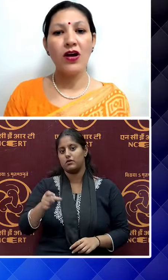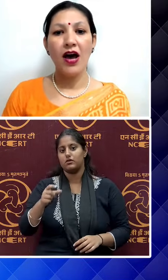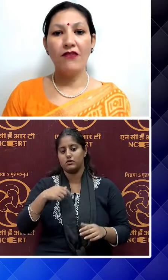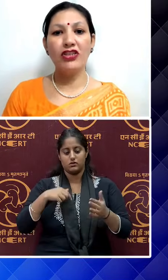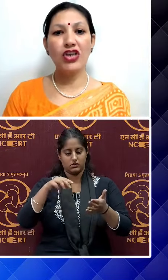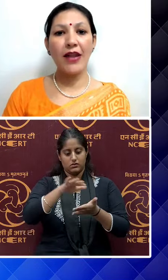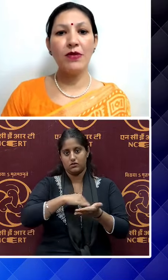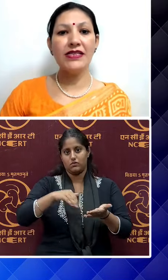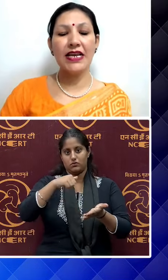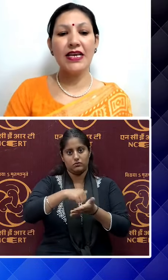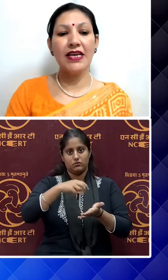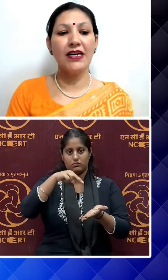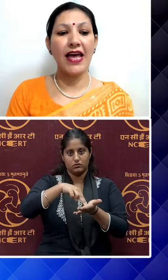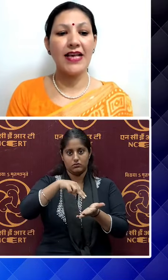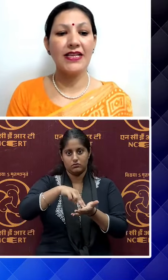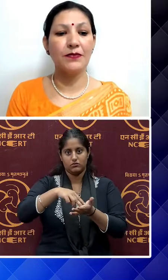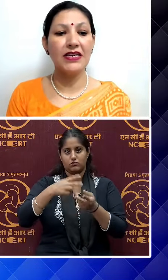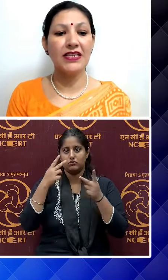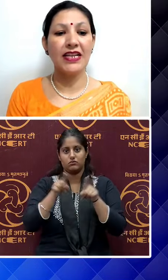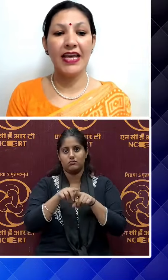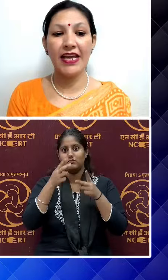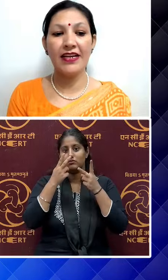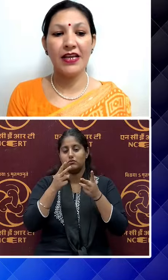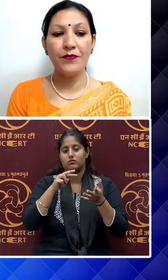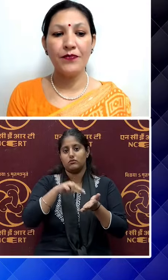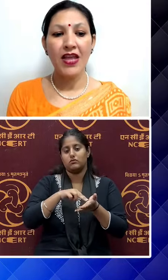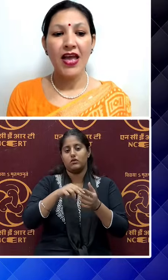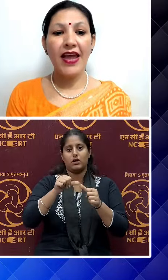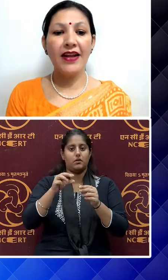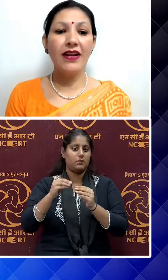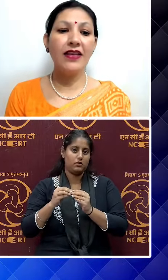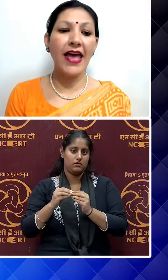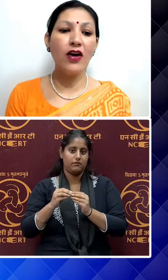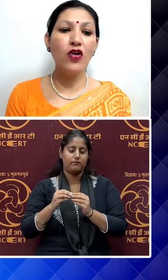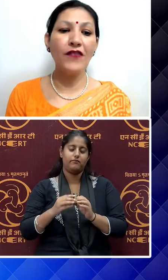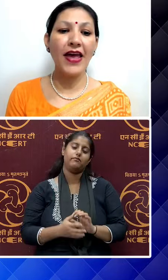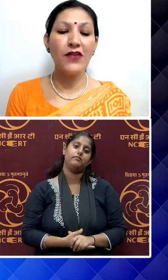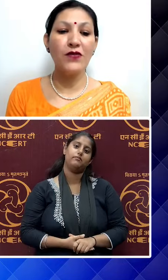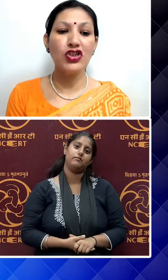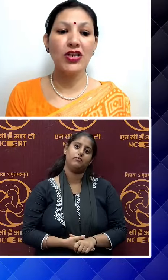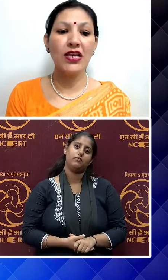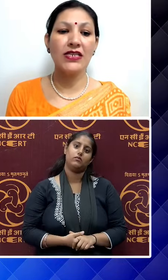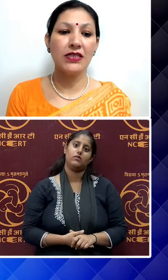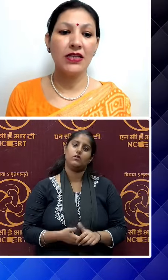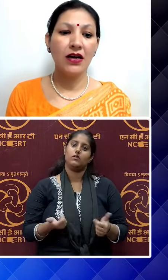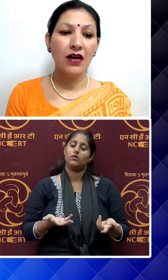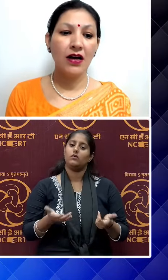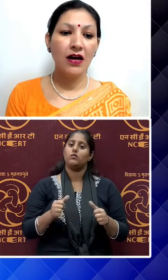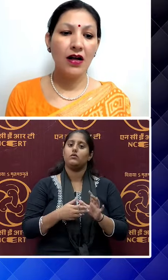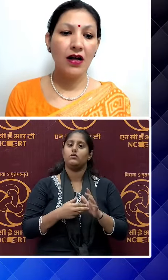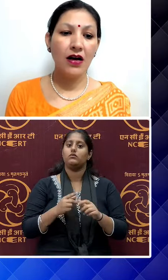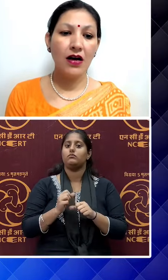ground, which can be seen here as the person AD, and the angle of elevation is